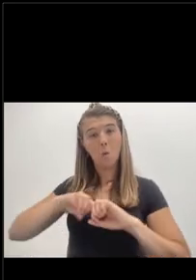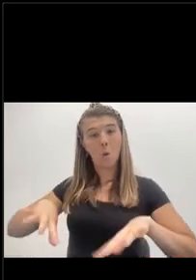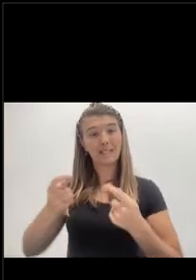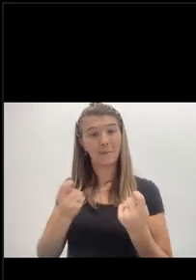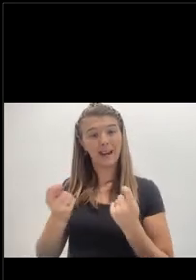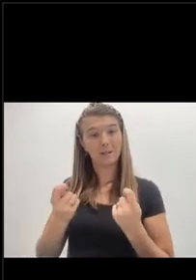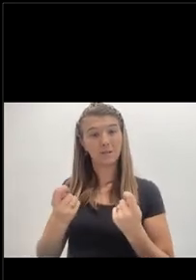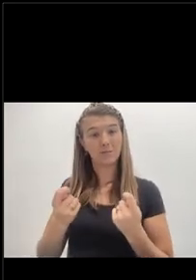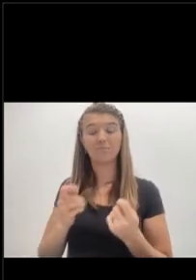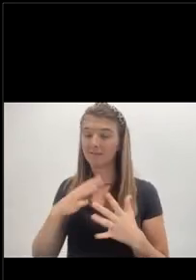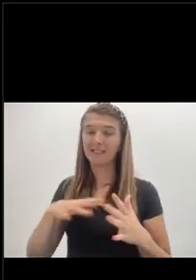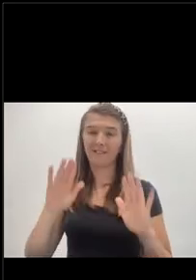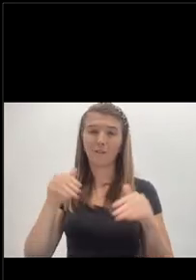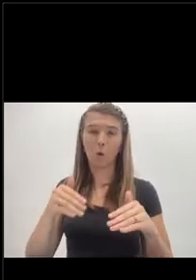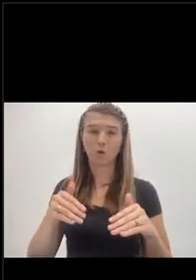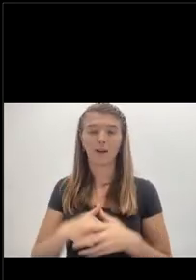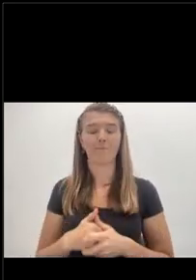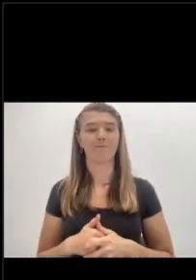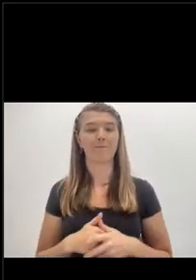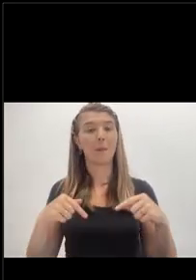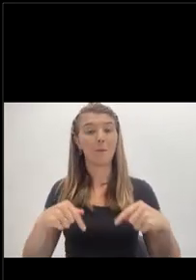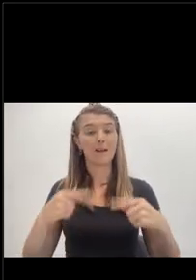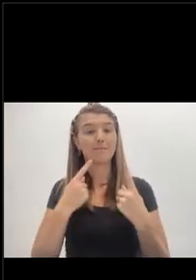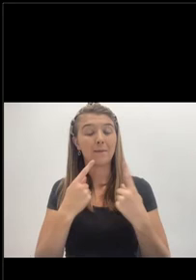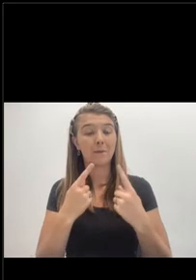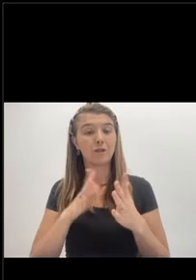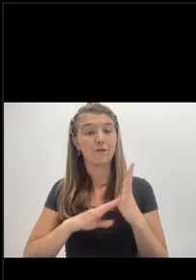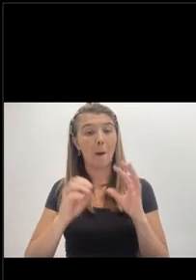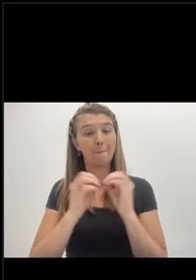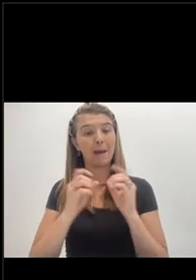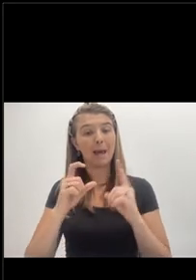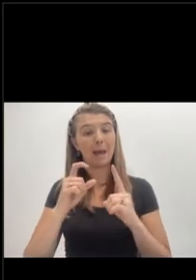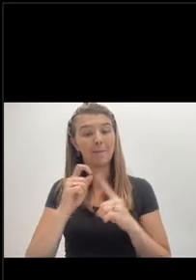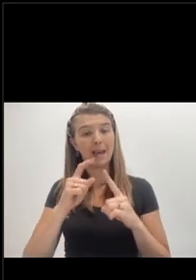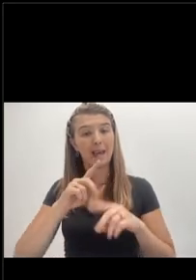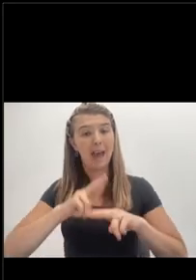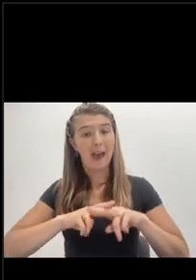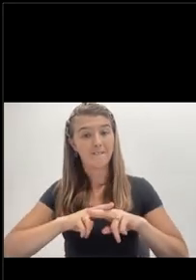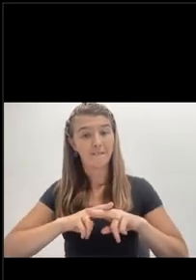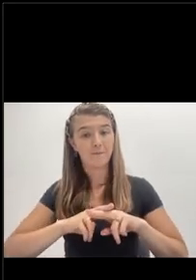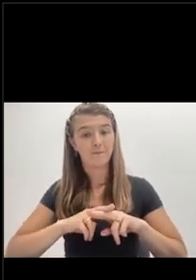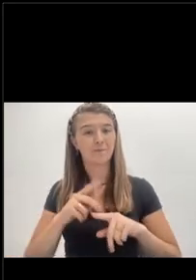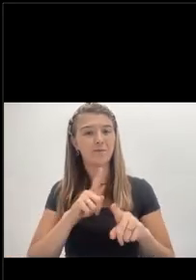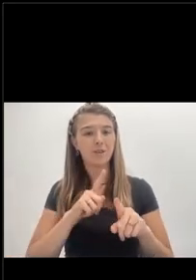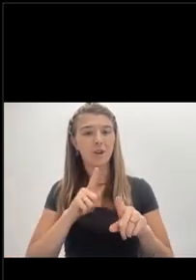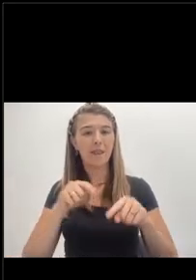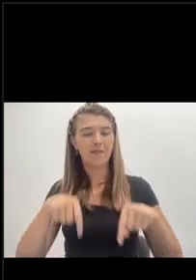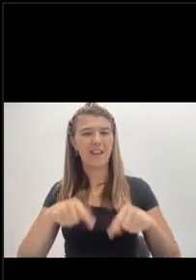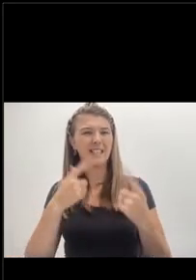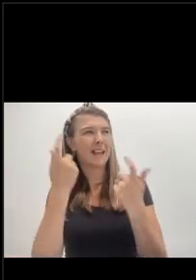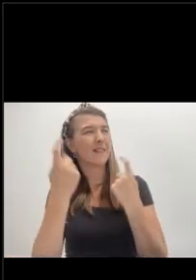Here's some data from the BPF, where we look at really how we can try and pick up this slack. Where do we get this material